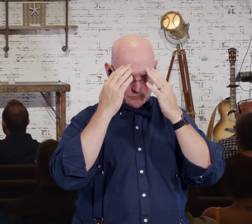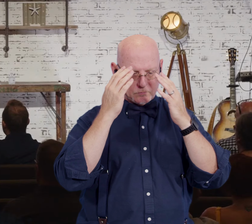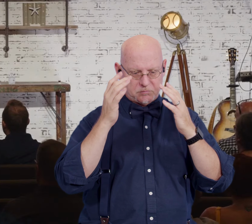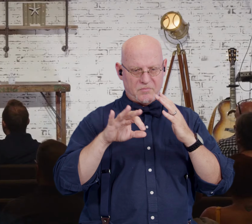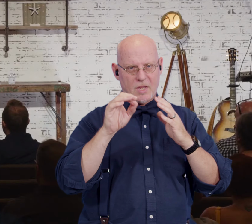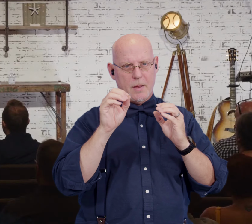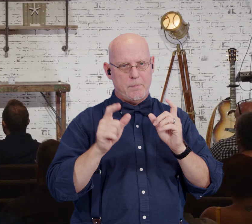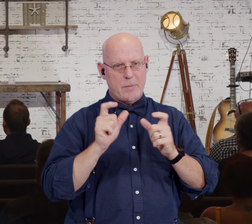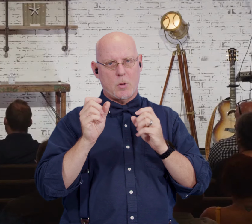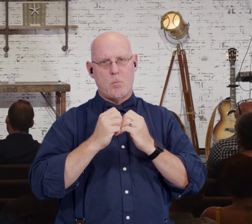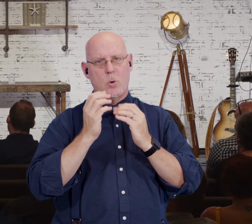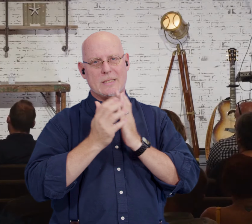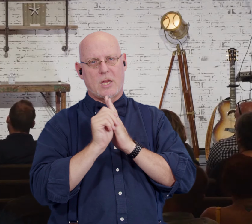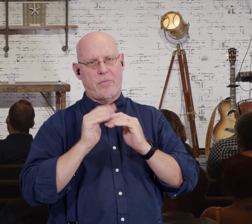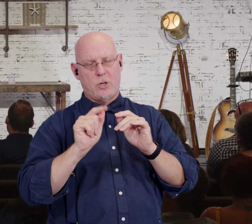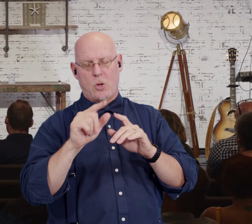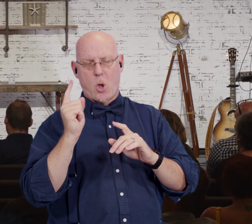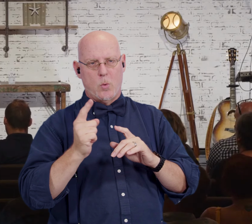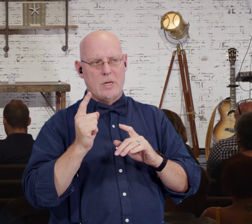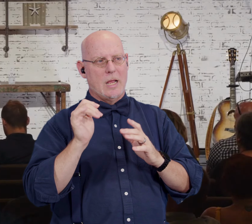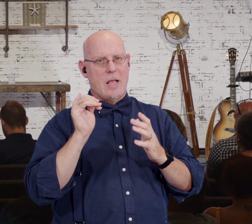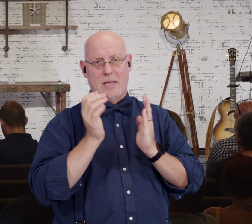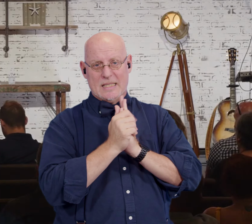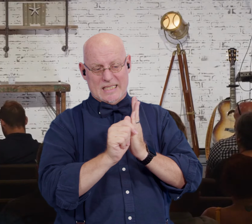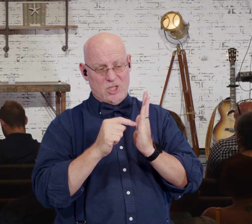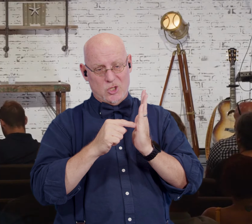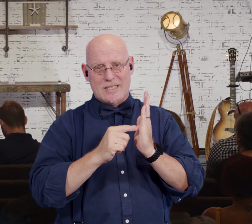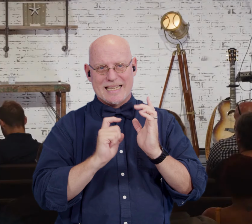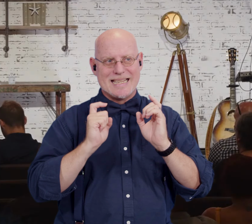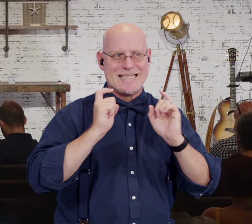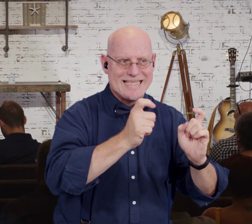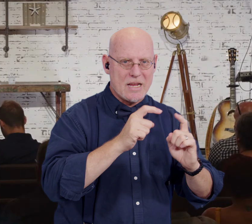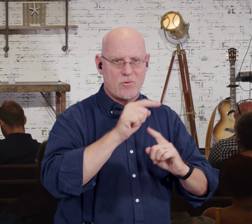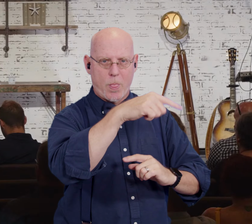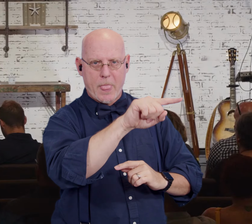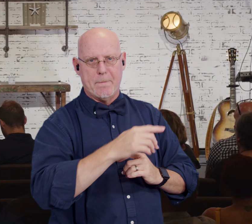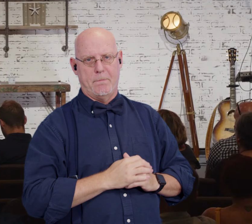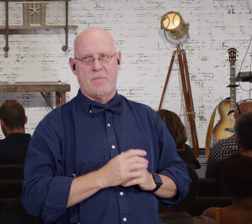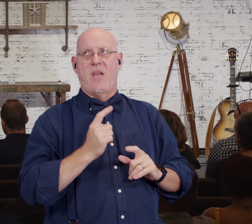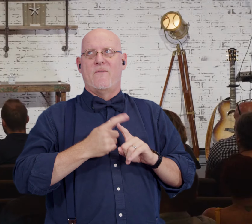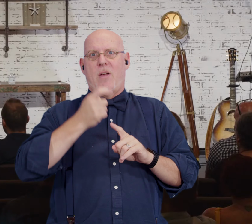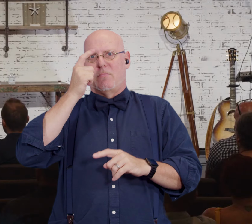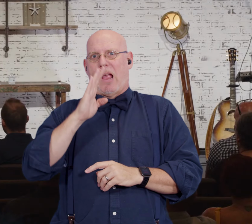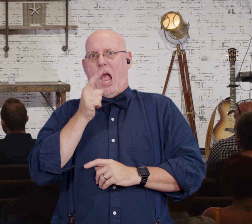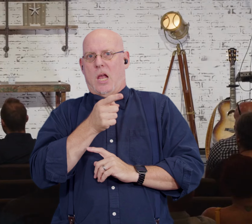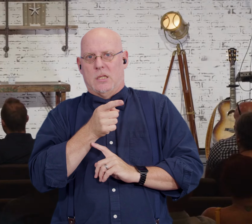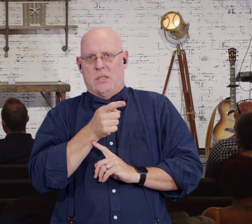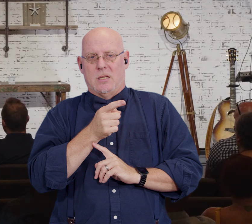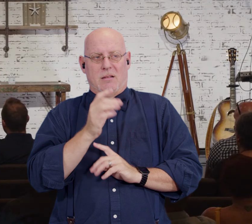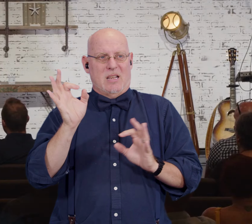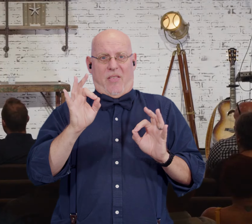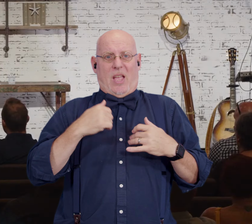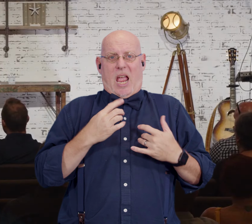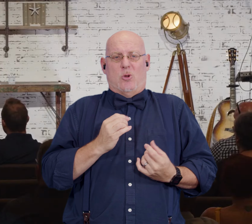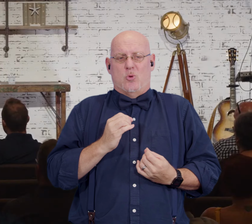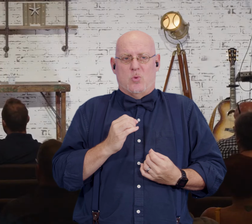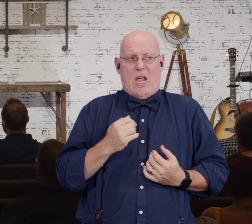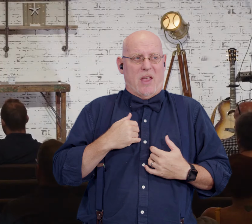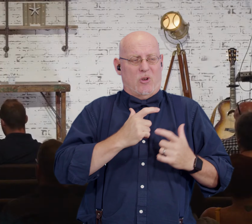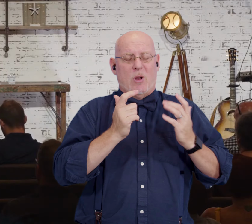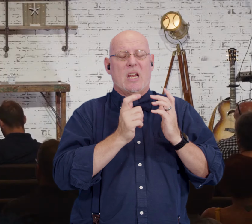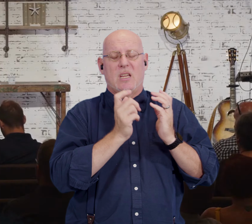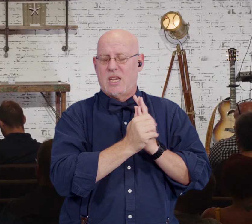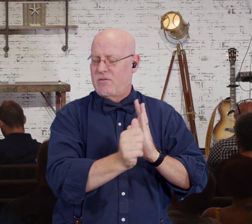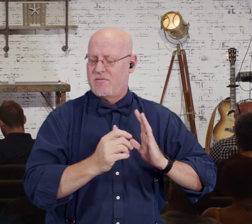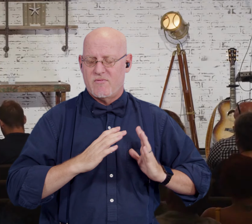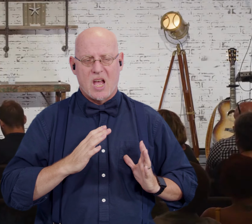you can always find people more skilled than you. Those skills are a gift to them from the Lord. Like, there's nothing I can really do. They have